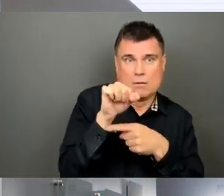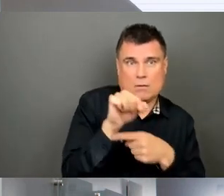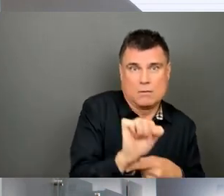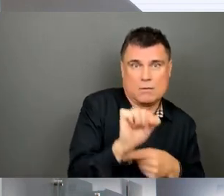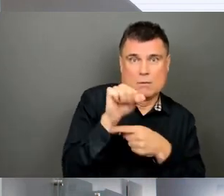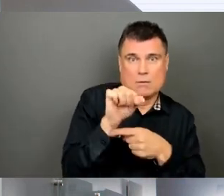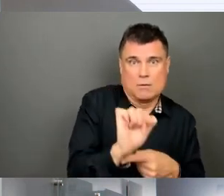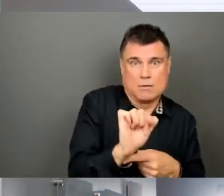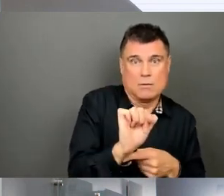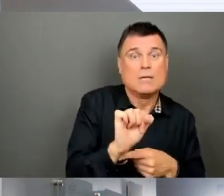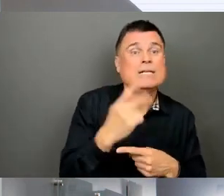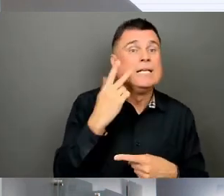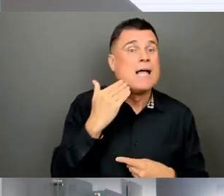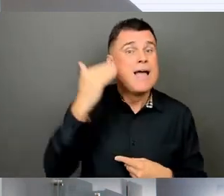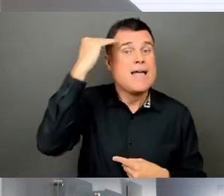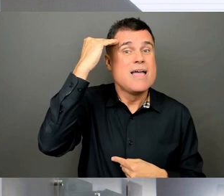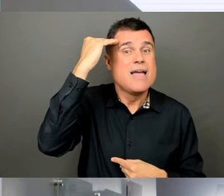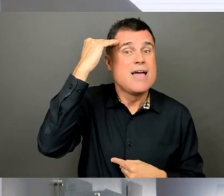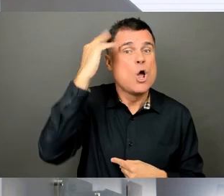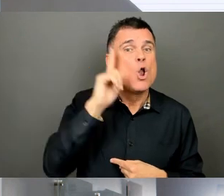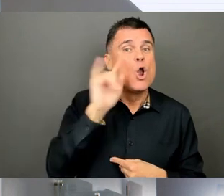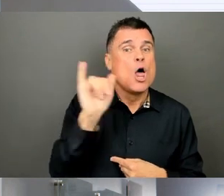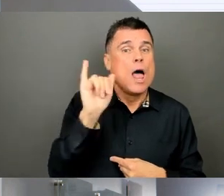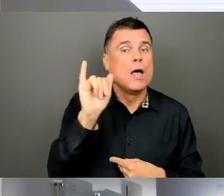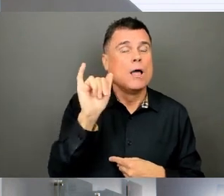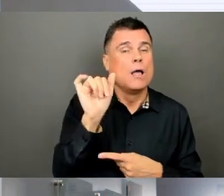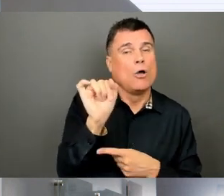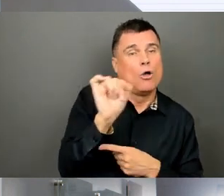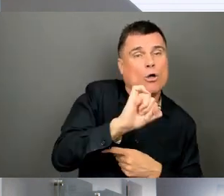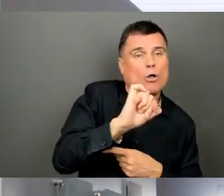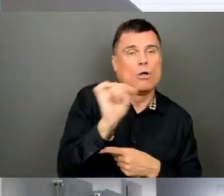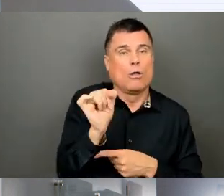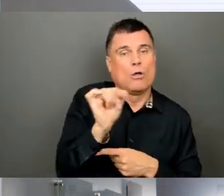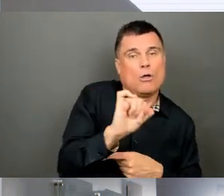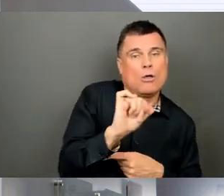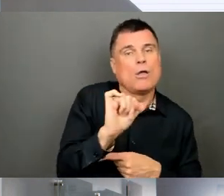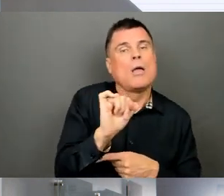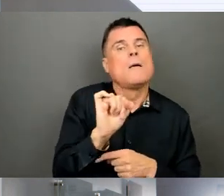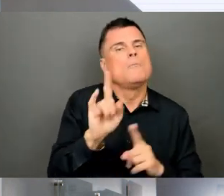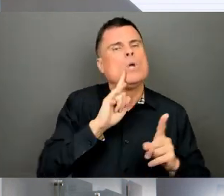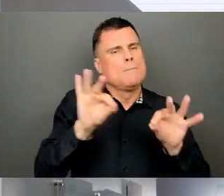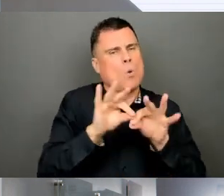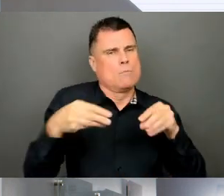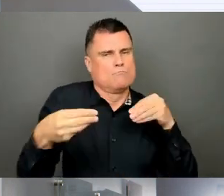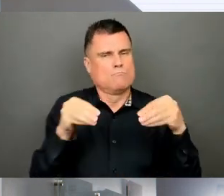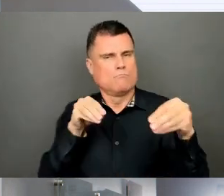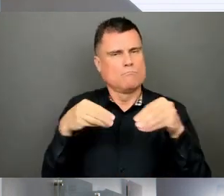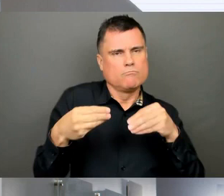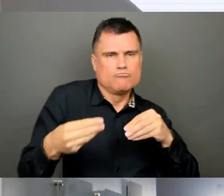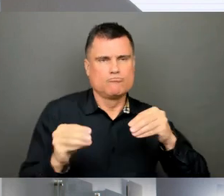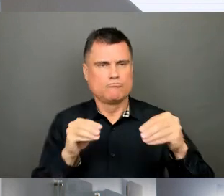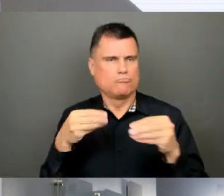And you'll notice kind of in my head, it almost looks like it's sinking into my shoulder a bit. You want to keep loose, so it's more